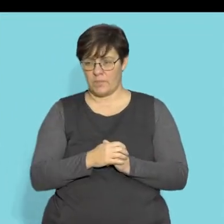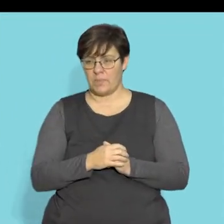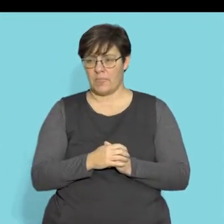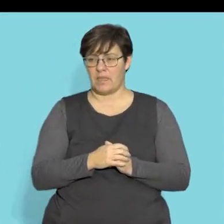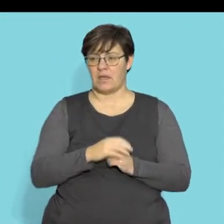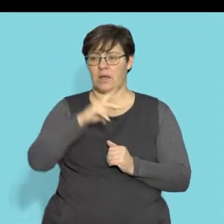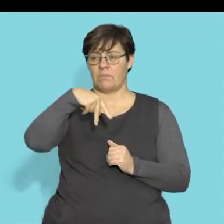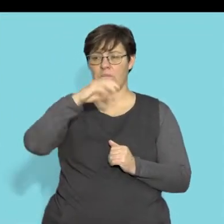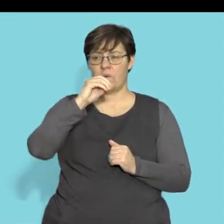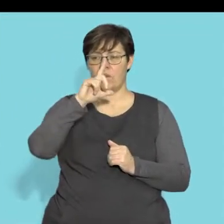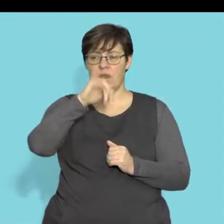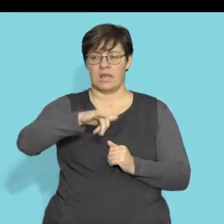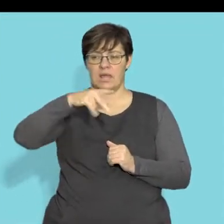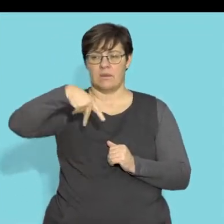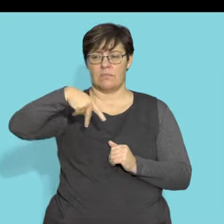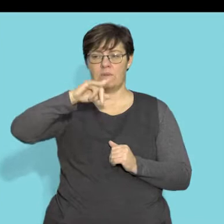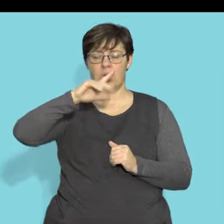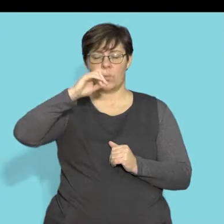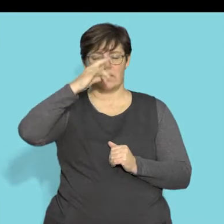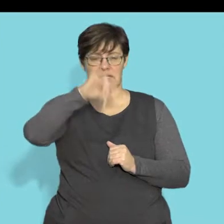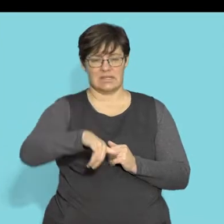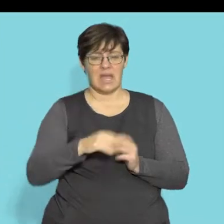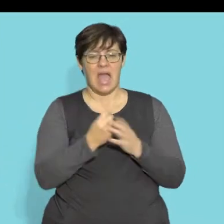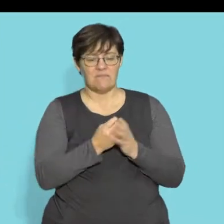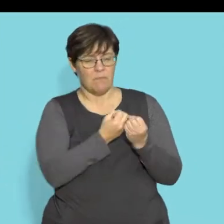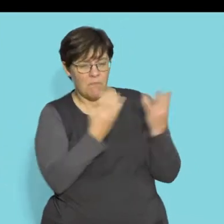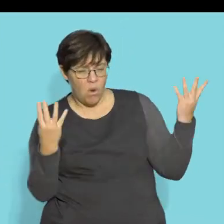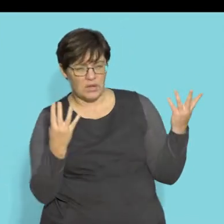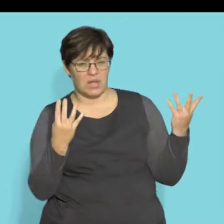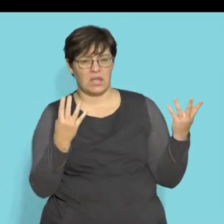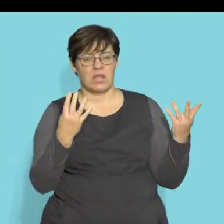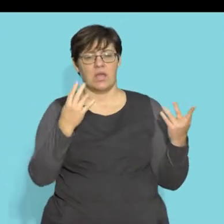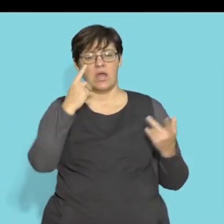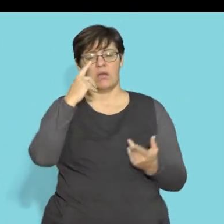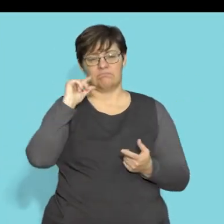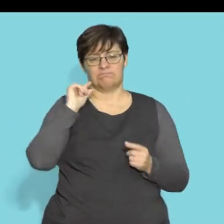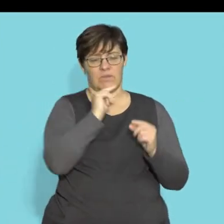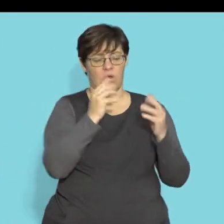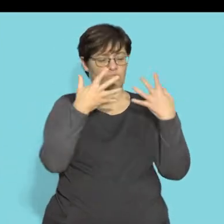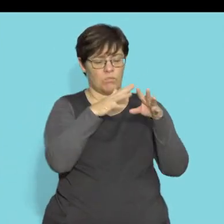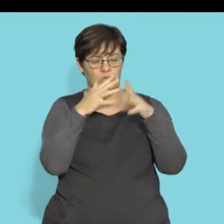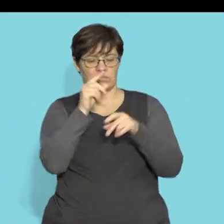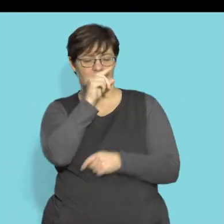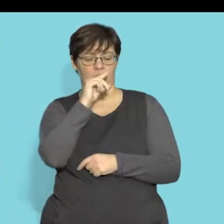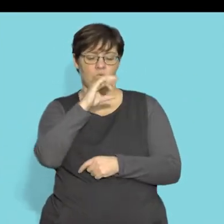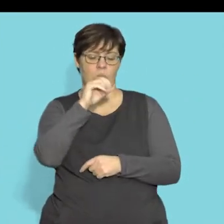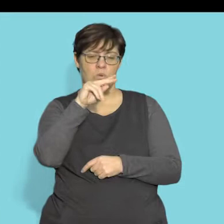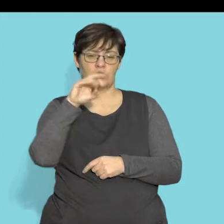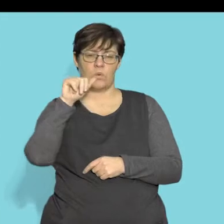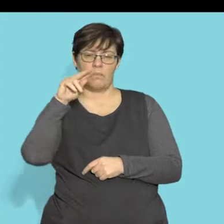of polyploidy and how organisms have multiple sets of chromosomes as a result of genetic engineering